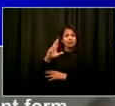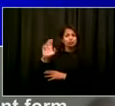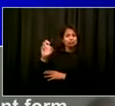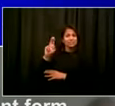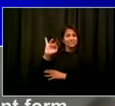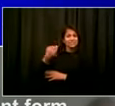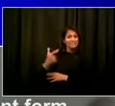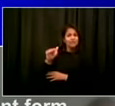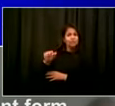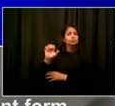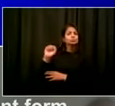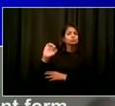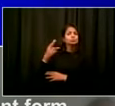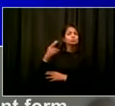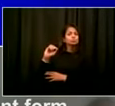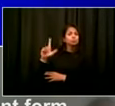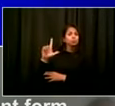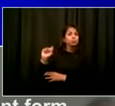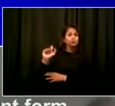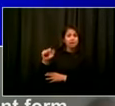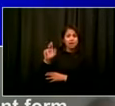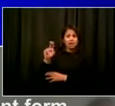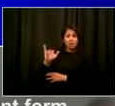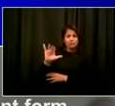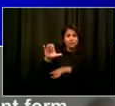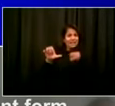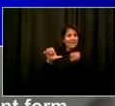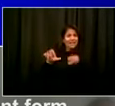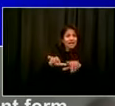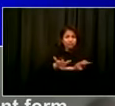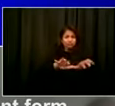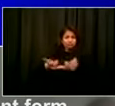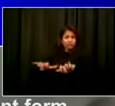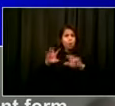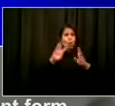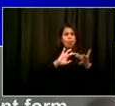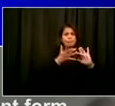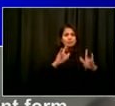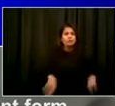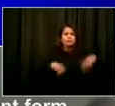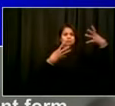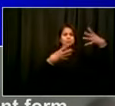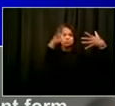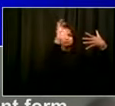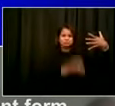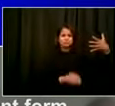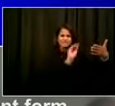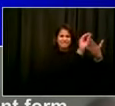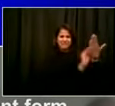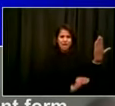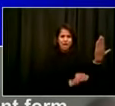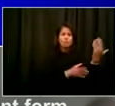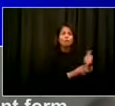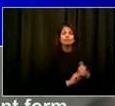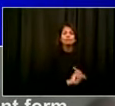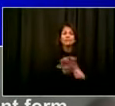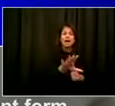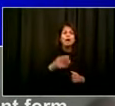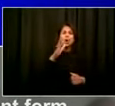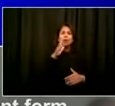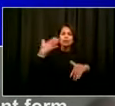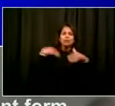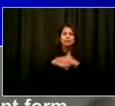school. But this testing is working and is helping us keep our schools safe and is helping our city move forward.